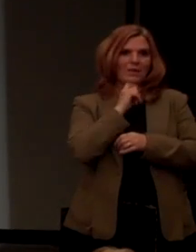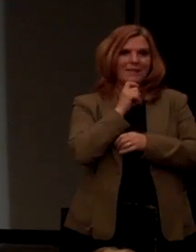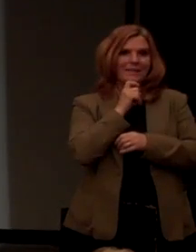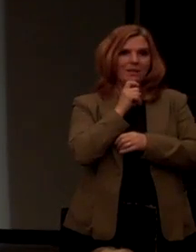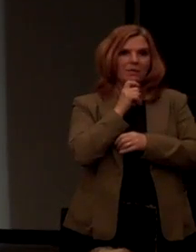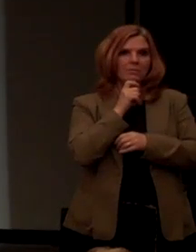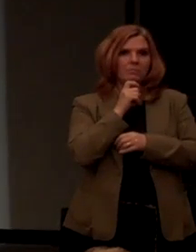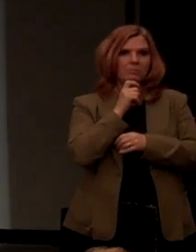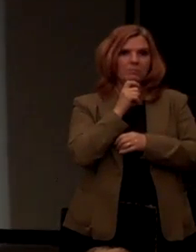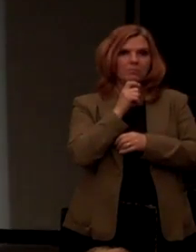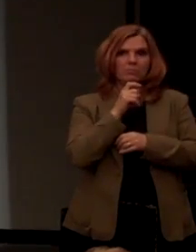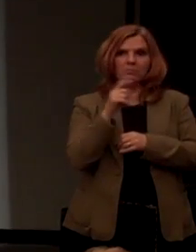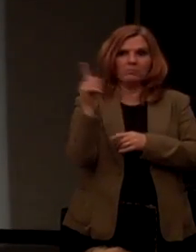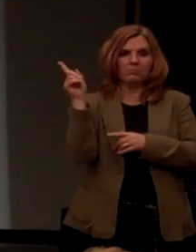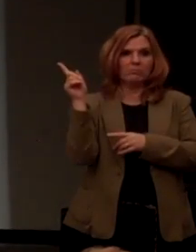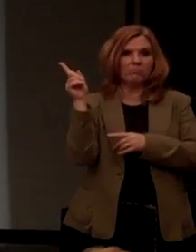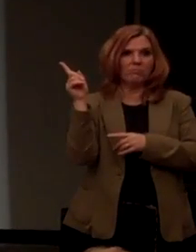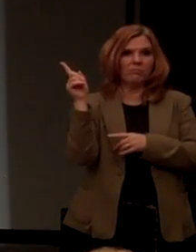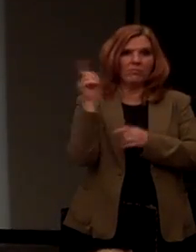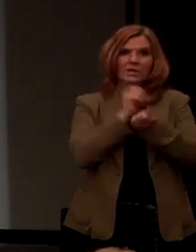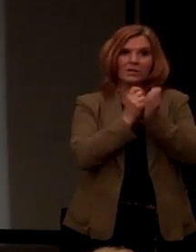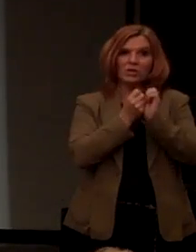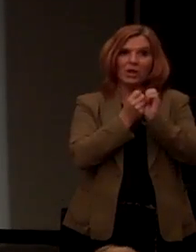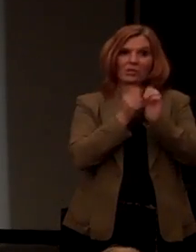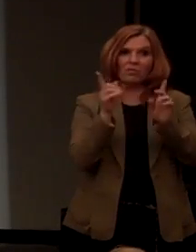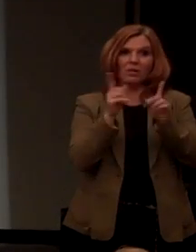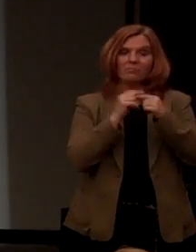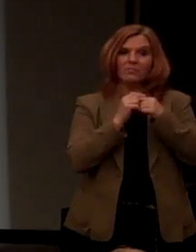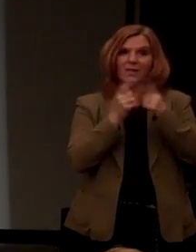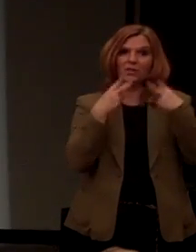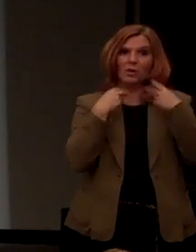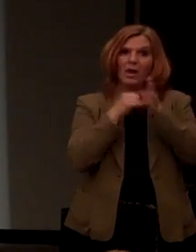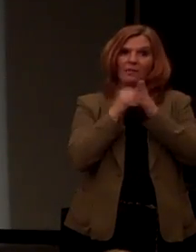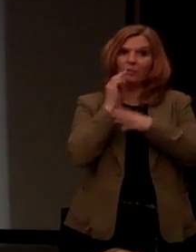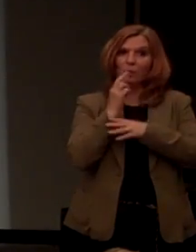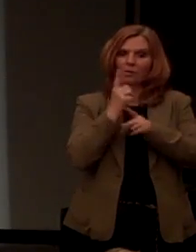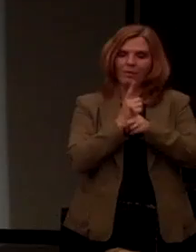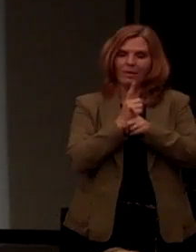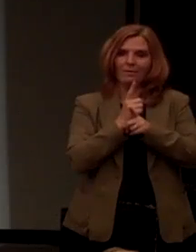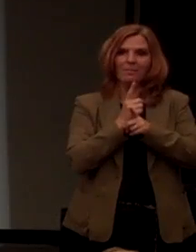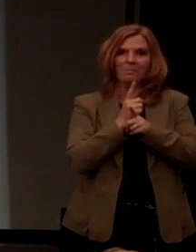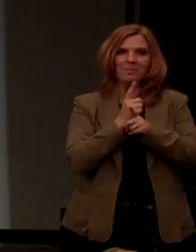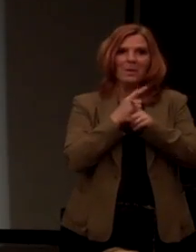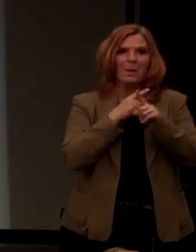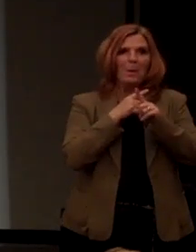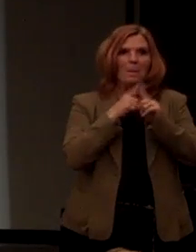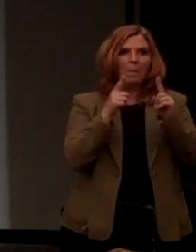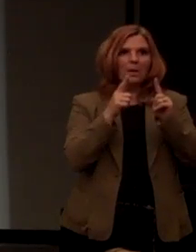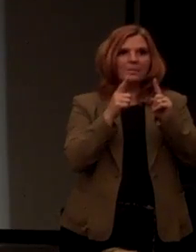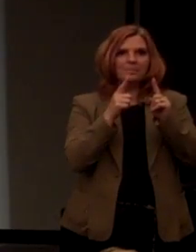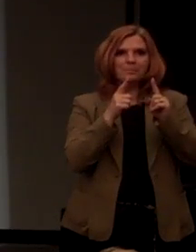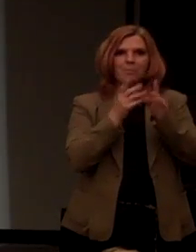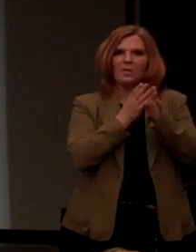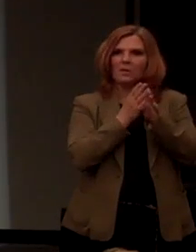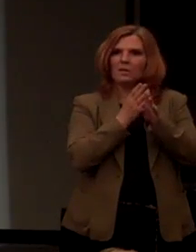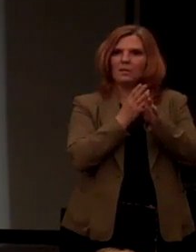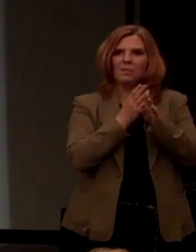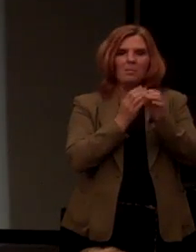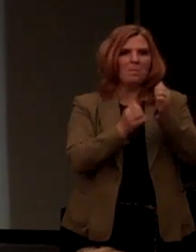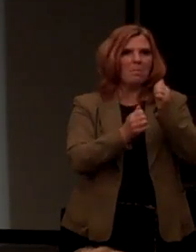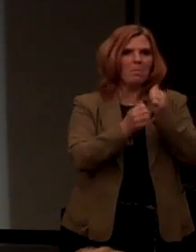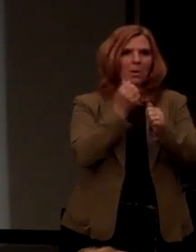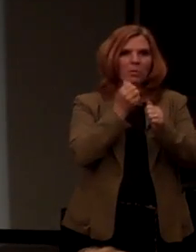is headquarters, right? Did anything change today? Still in Wheeling, but the vast majority of people who